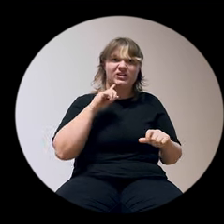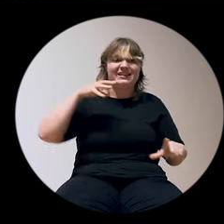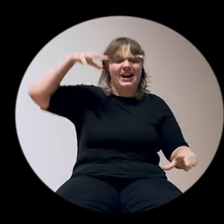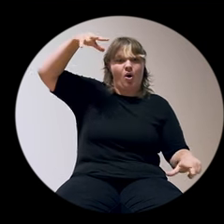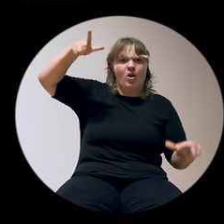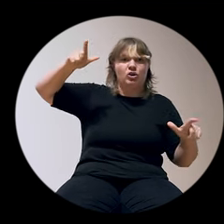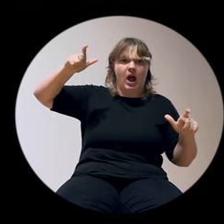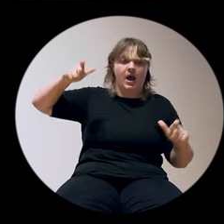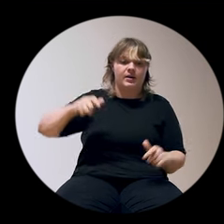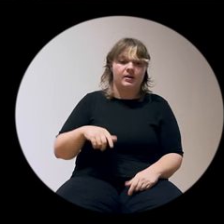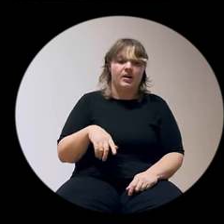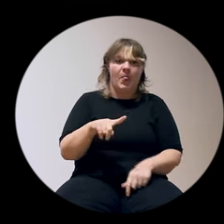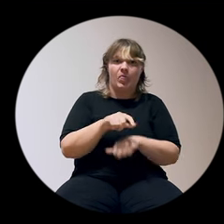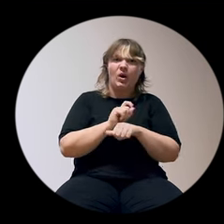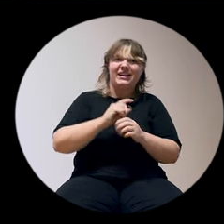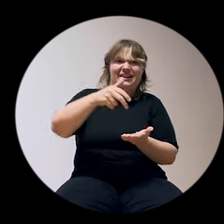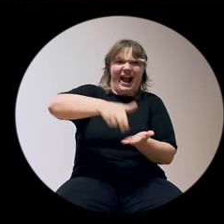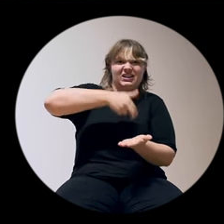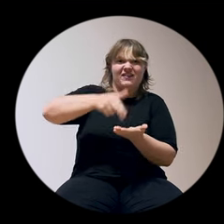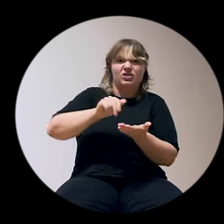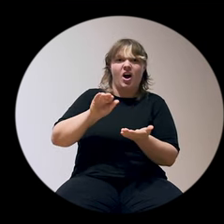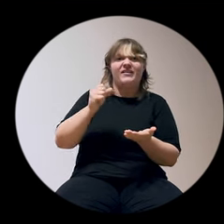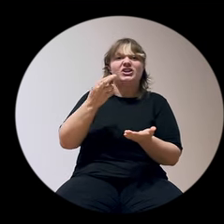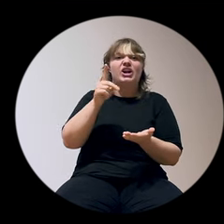The work is an excavation of the shadow,